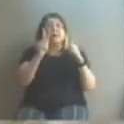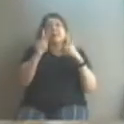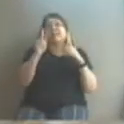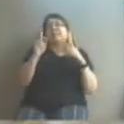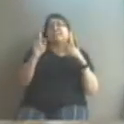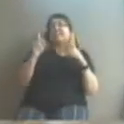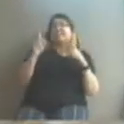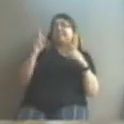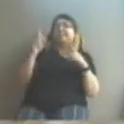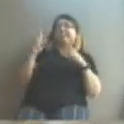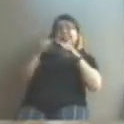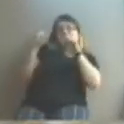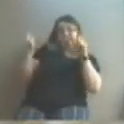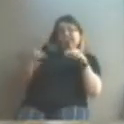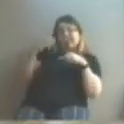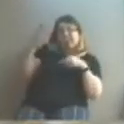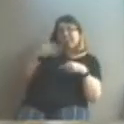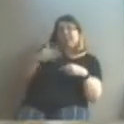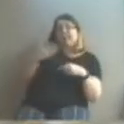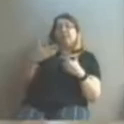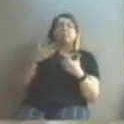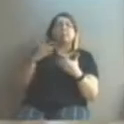does fantastic work.